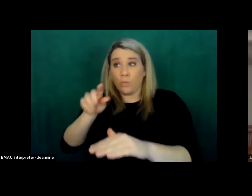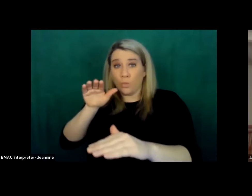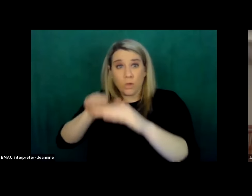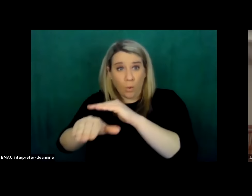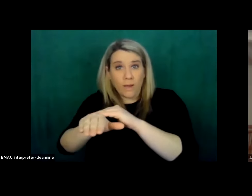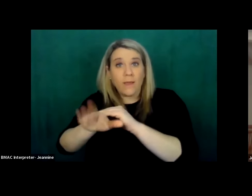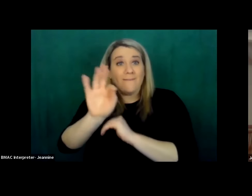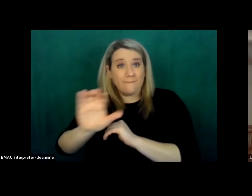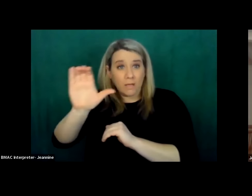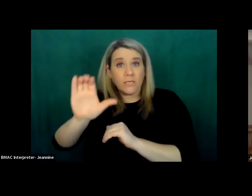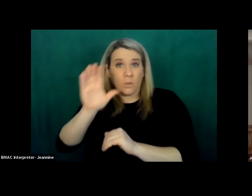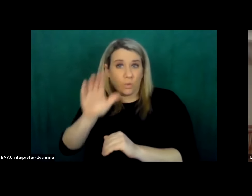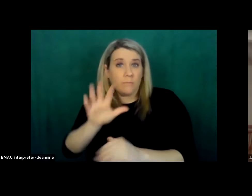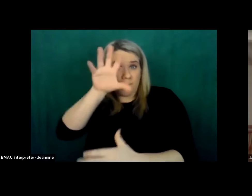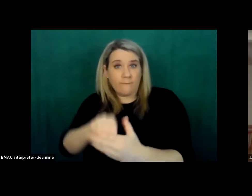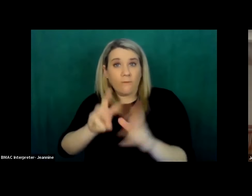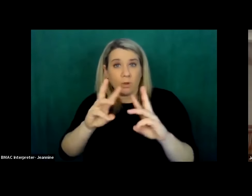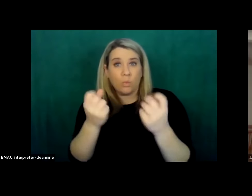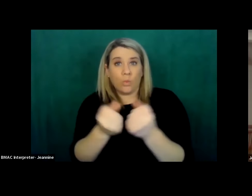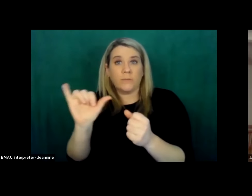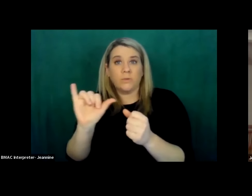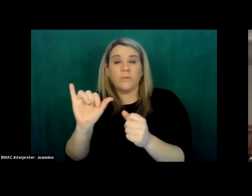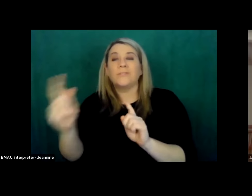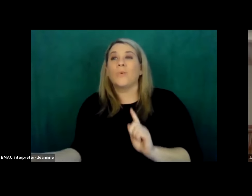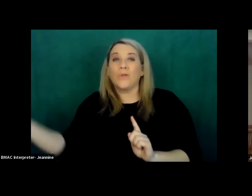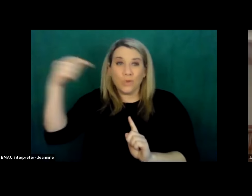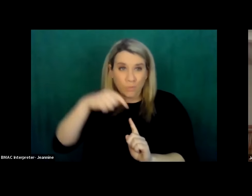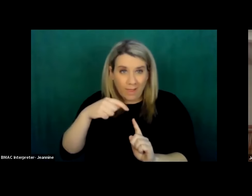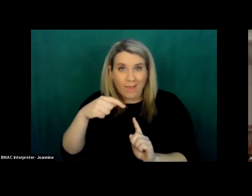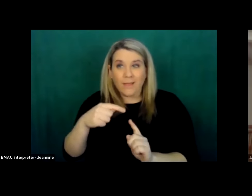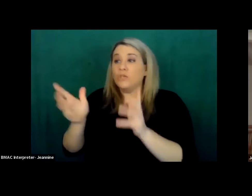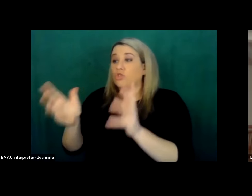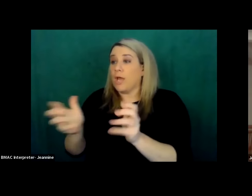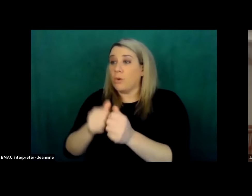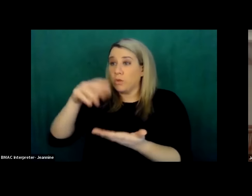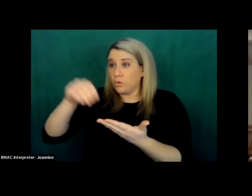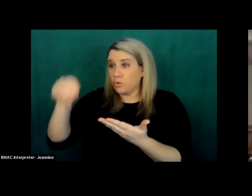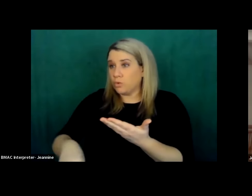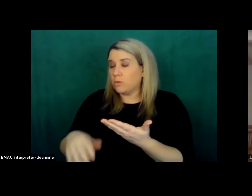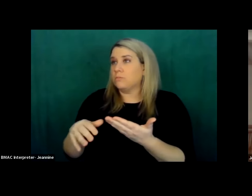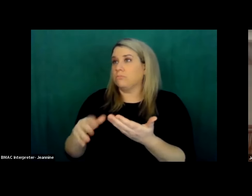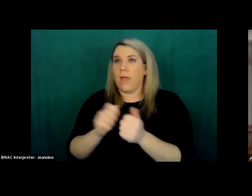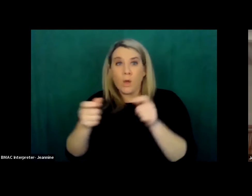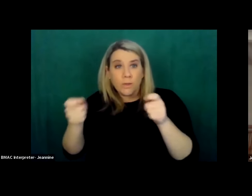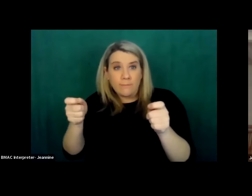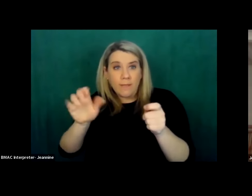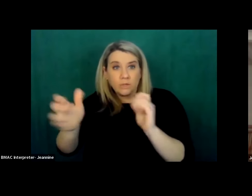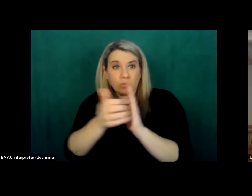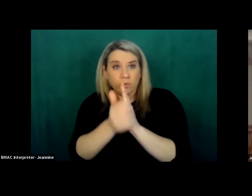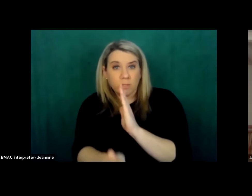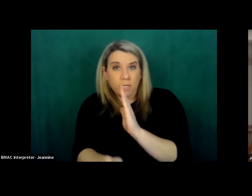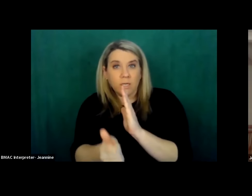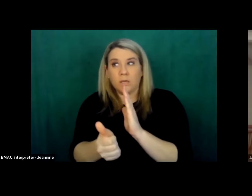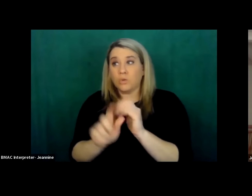of the workshop as well. So we kind of loop back and talk to the students about how they manage the skill, what